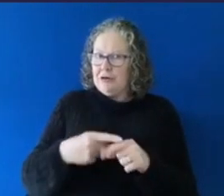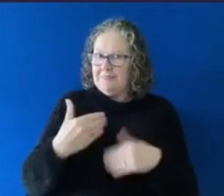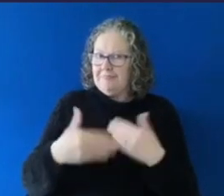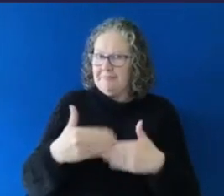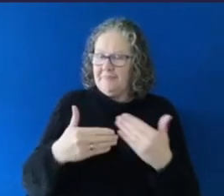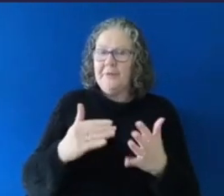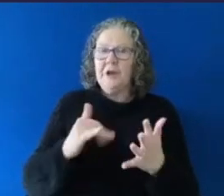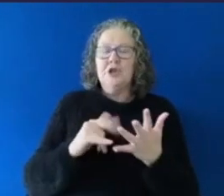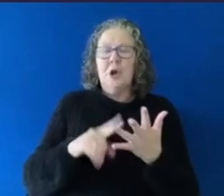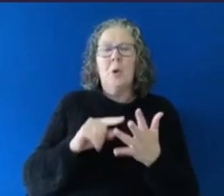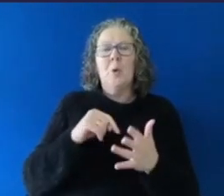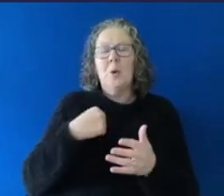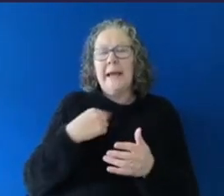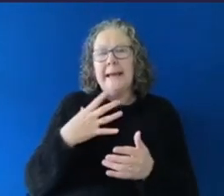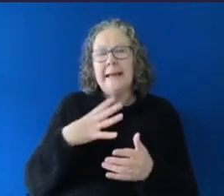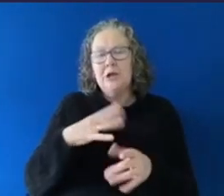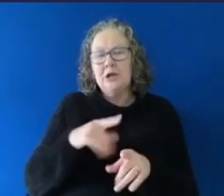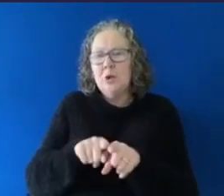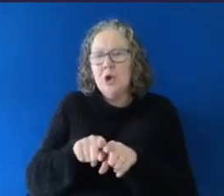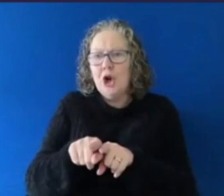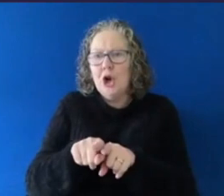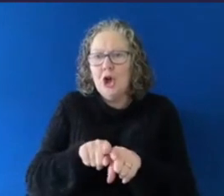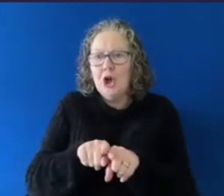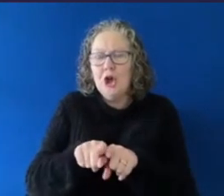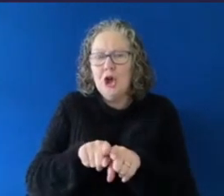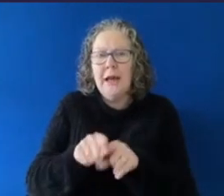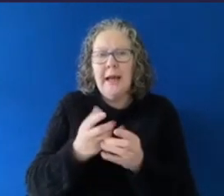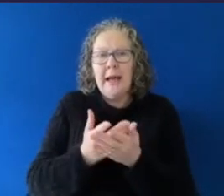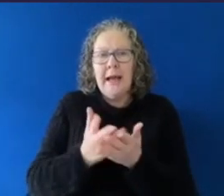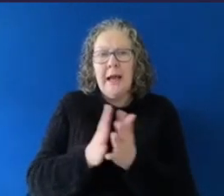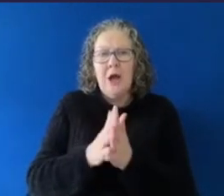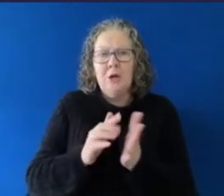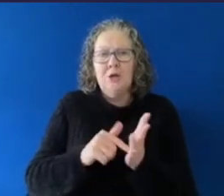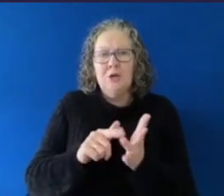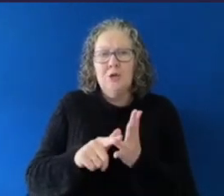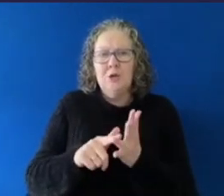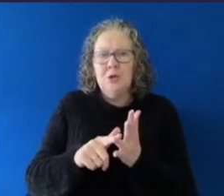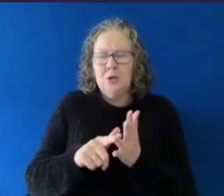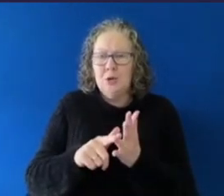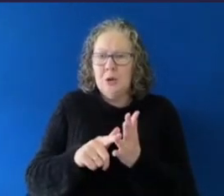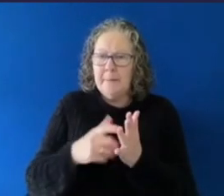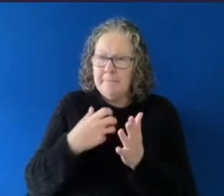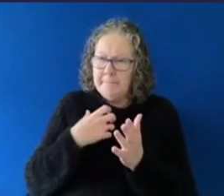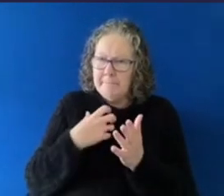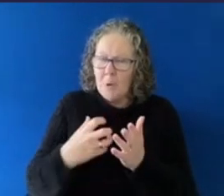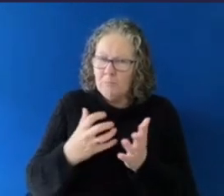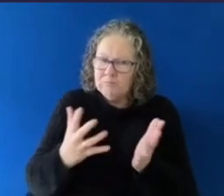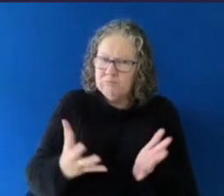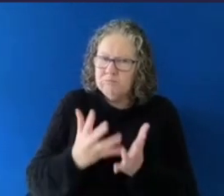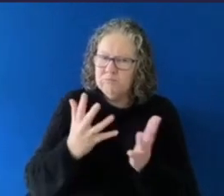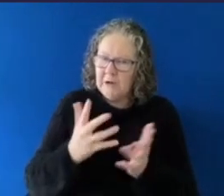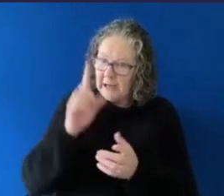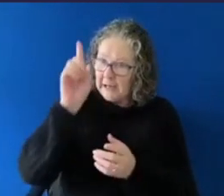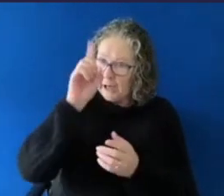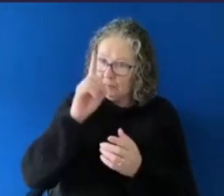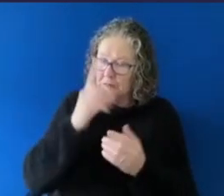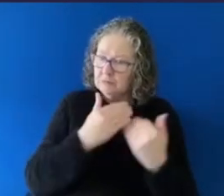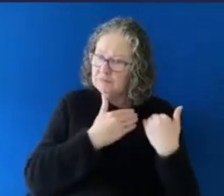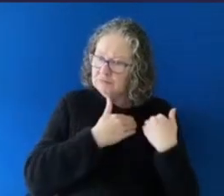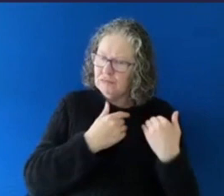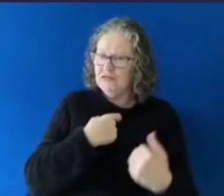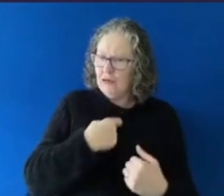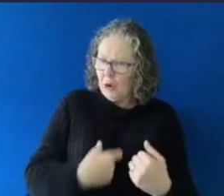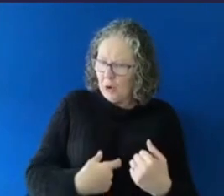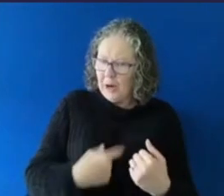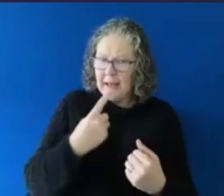And so we need to learn how to deepen current positive roles and also to identify